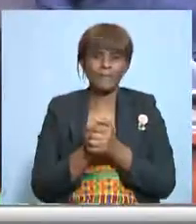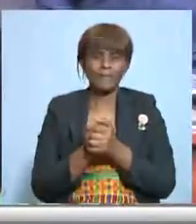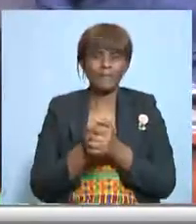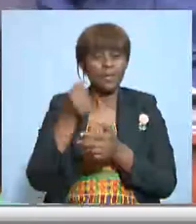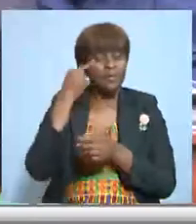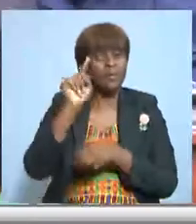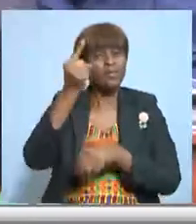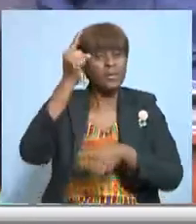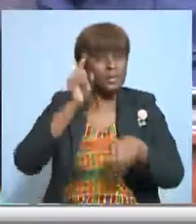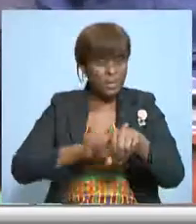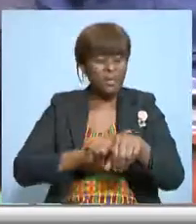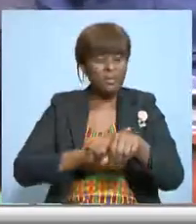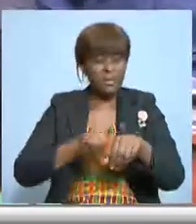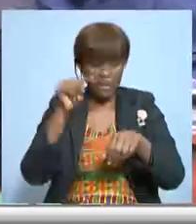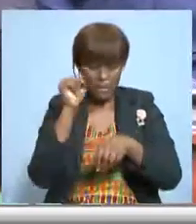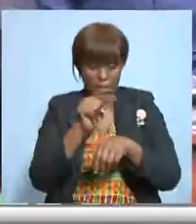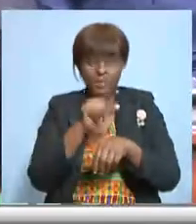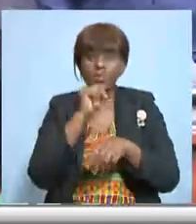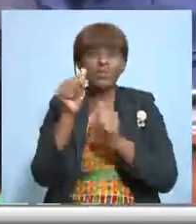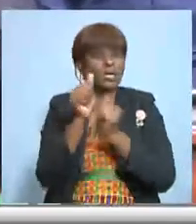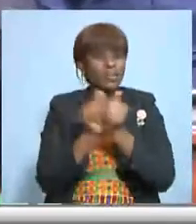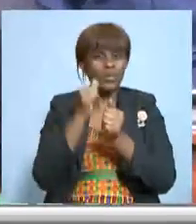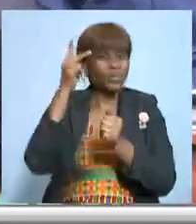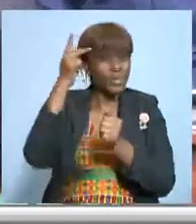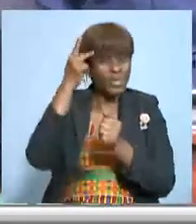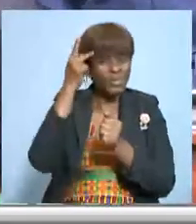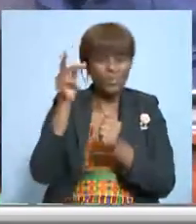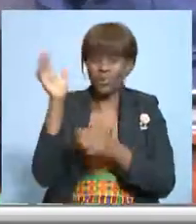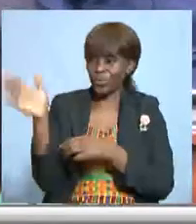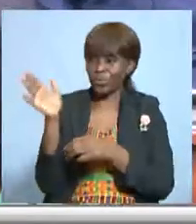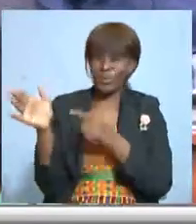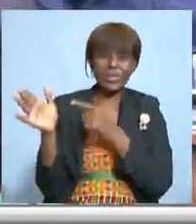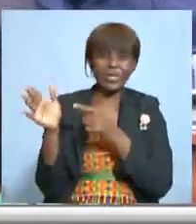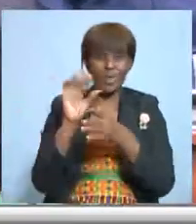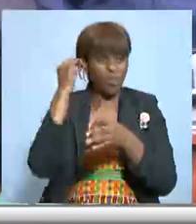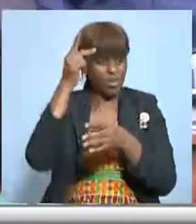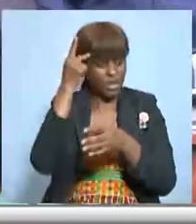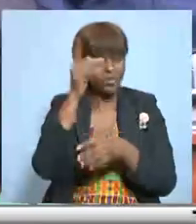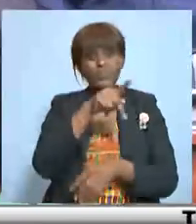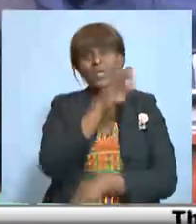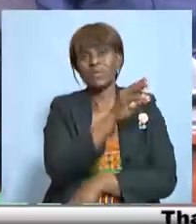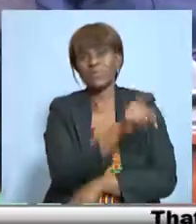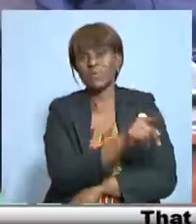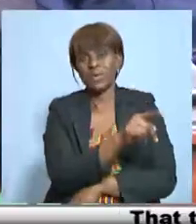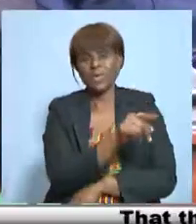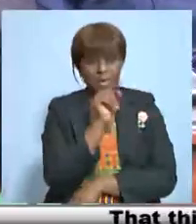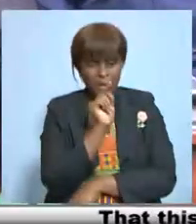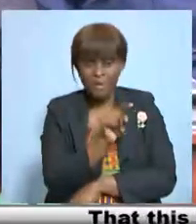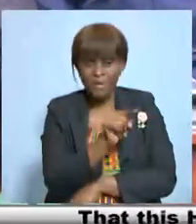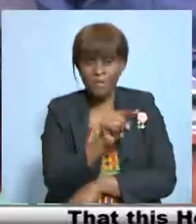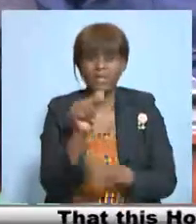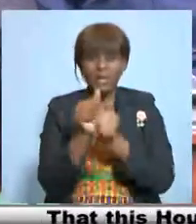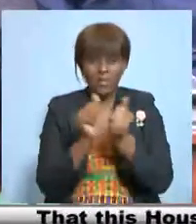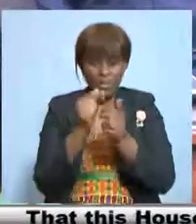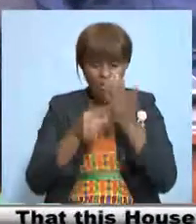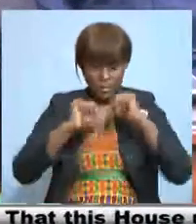for the first time, this is not about political UPND, political PF. This is about